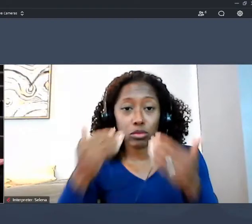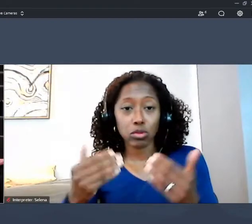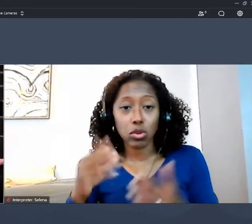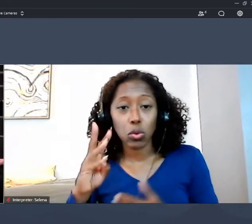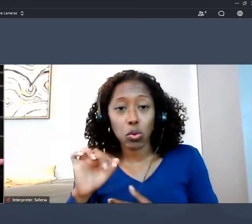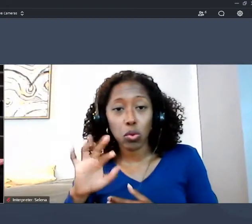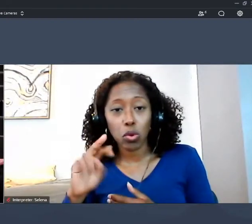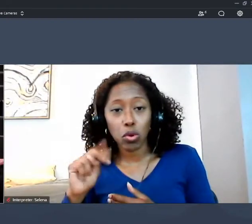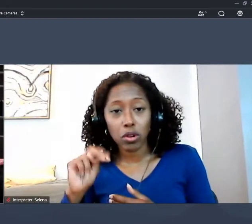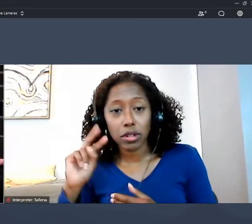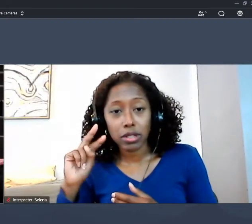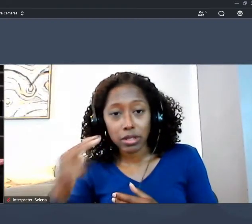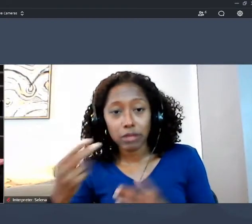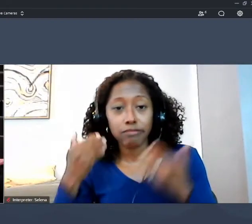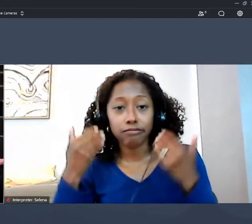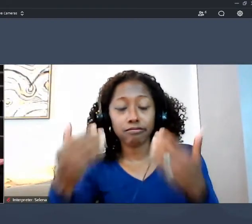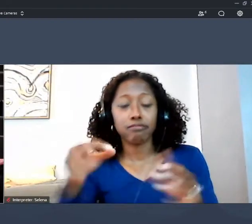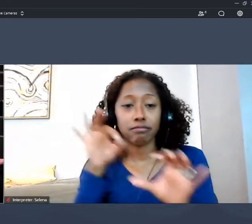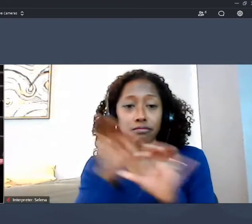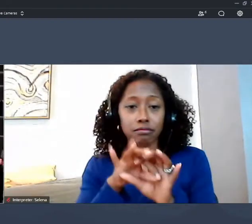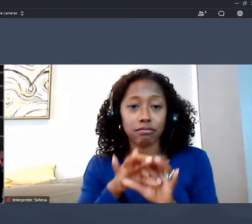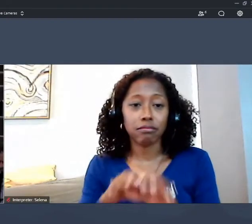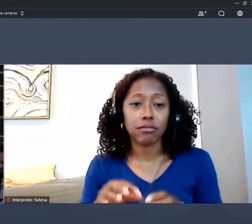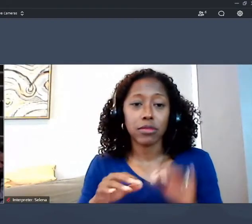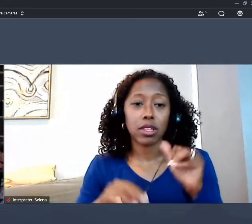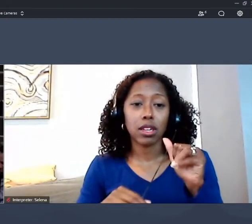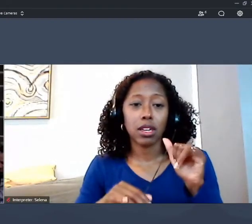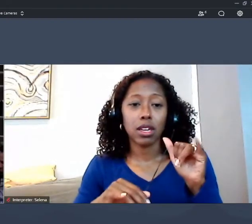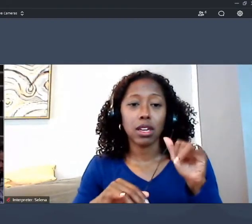members in the queue. Cast your votes. Item 36.